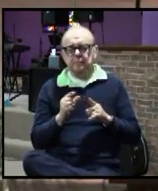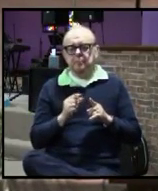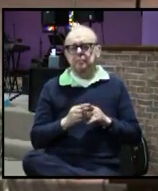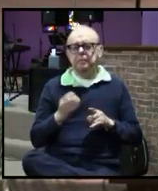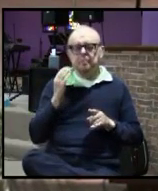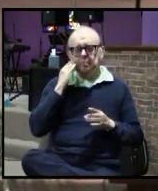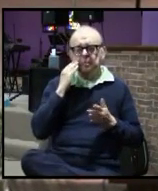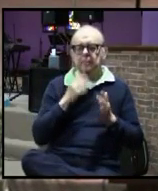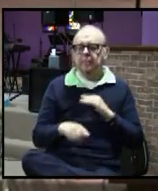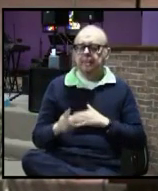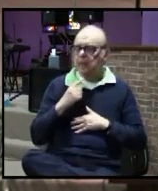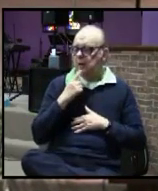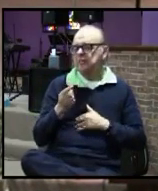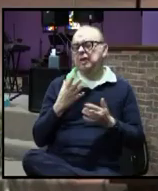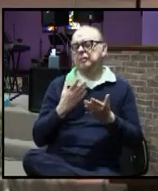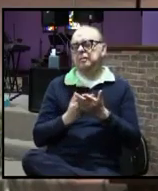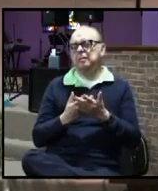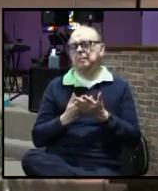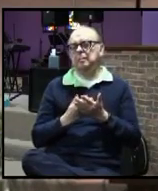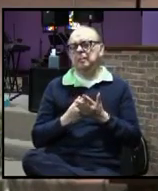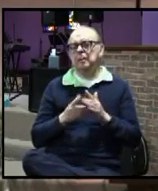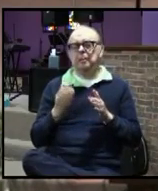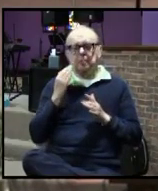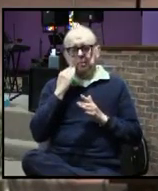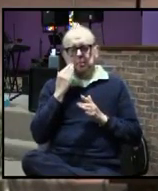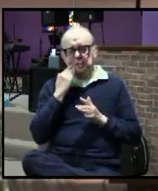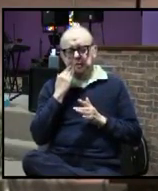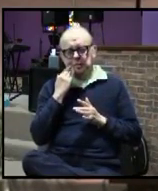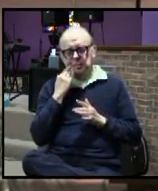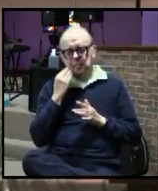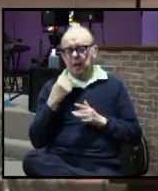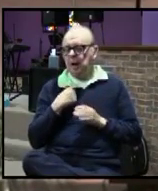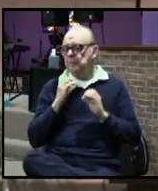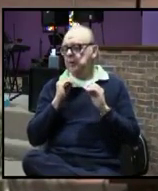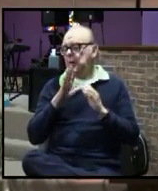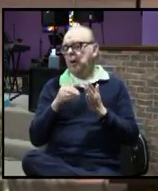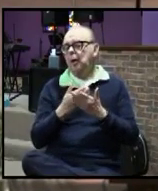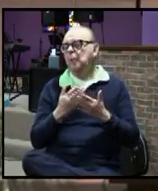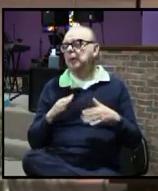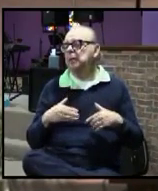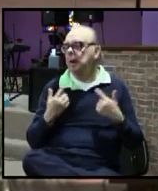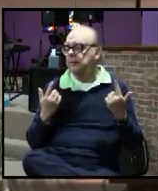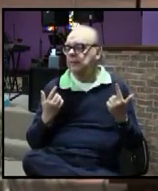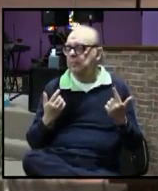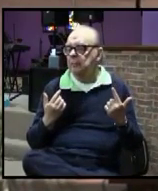and they were going, you know what, that sounds well and good, but I know, because I've been taught all my life,